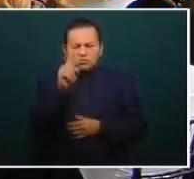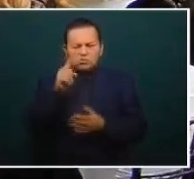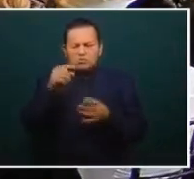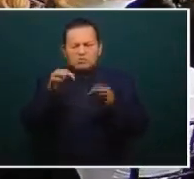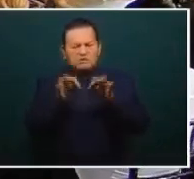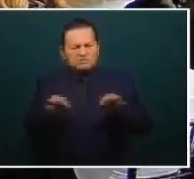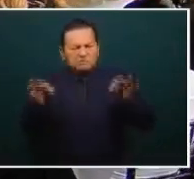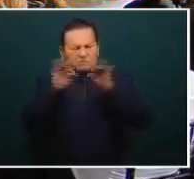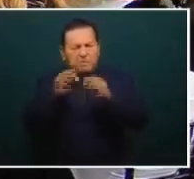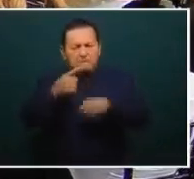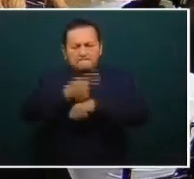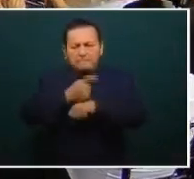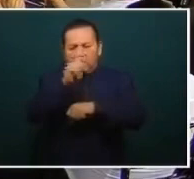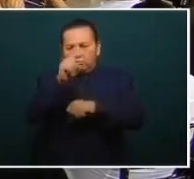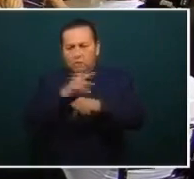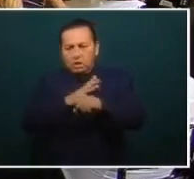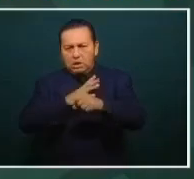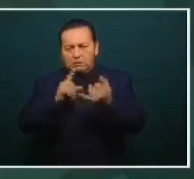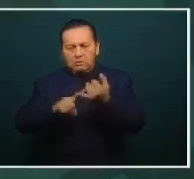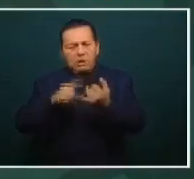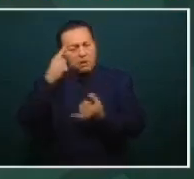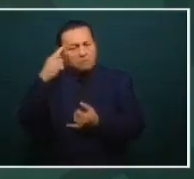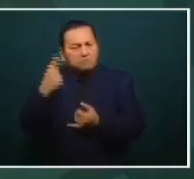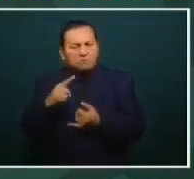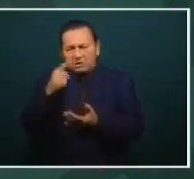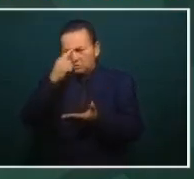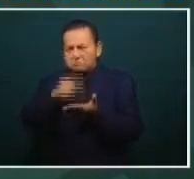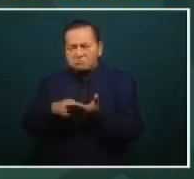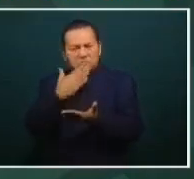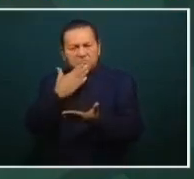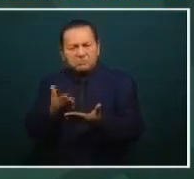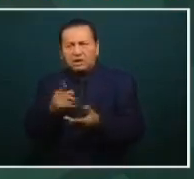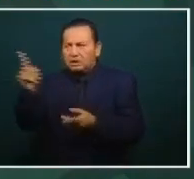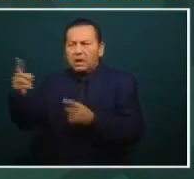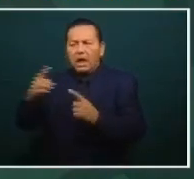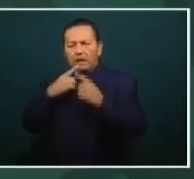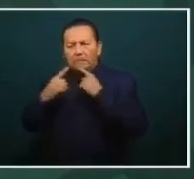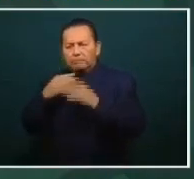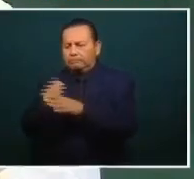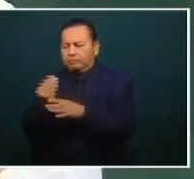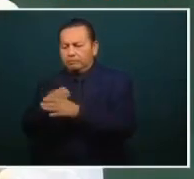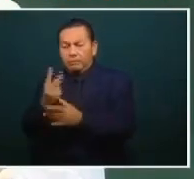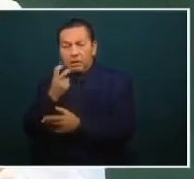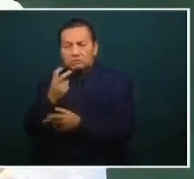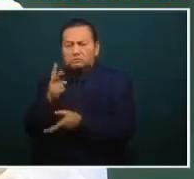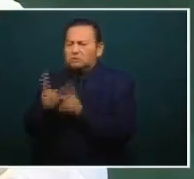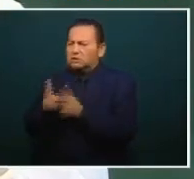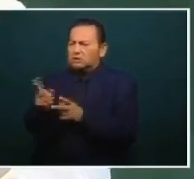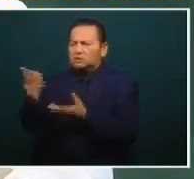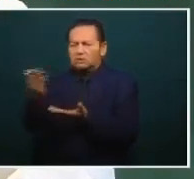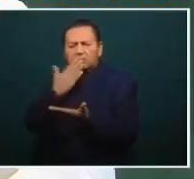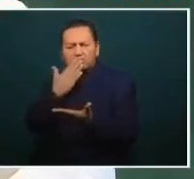And that's one first step, as I would say, that's favorable, good,